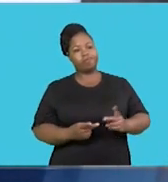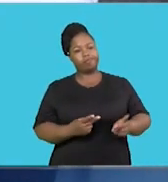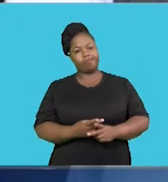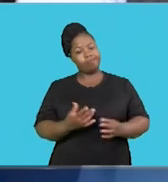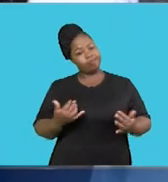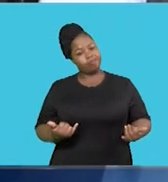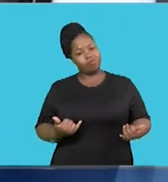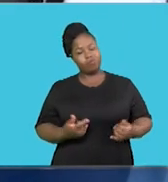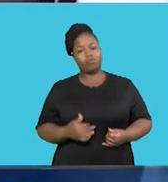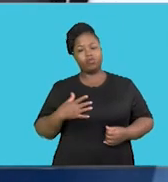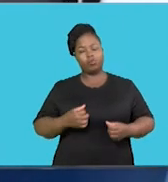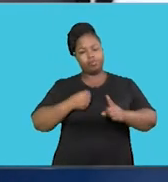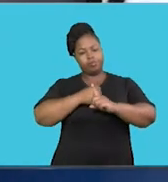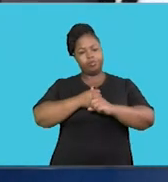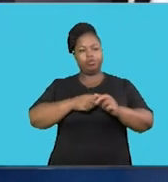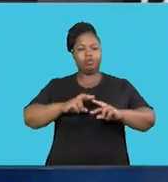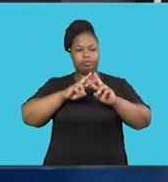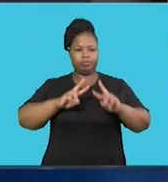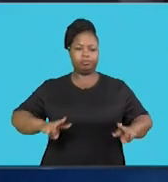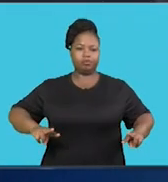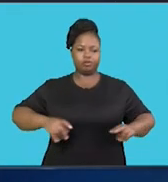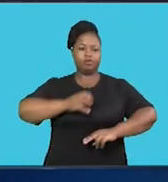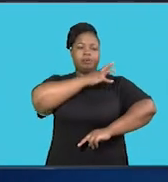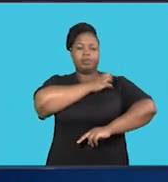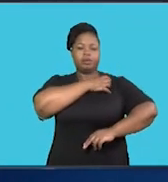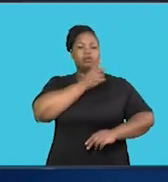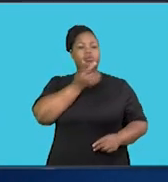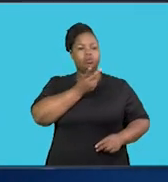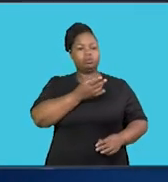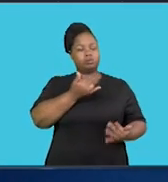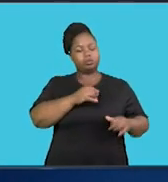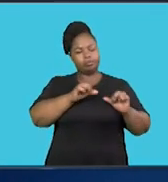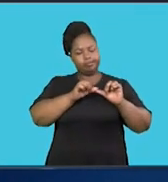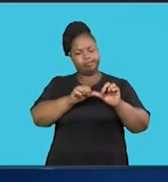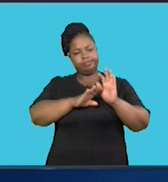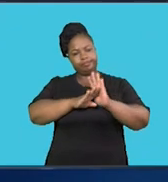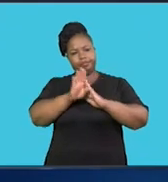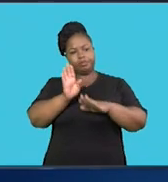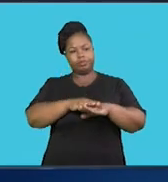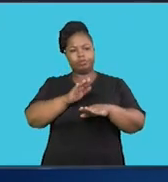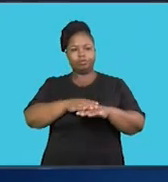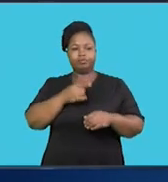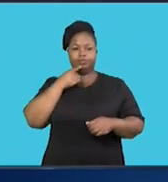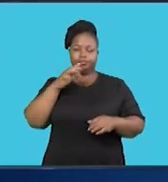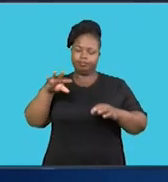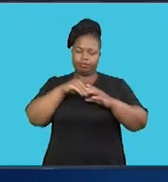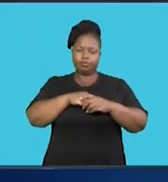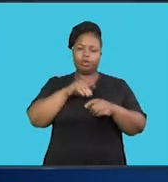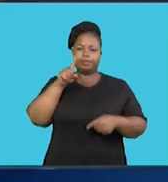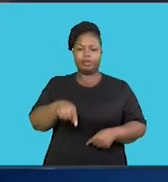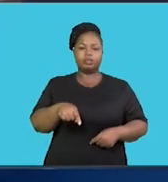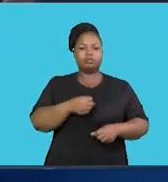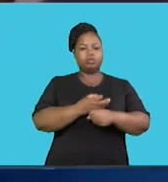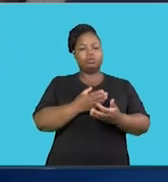phephetsa kgotso naheng ya Palestina, ntshwelekgolo le ho le hodimo e ntse e le kemo mmogo phephetsong ya ho phetso ha